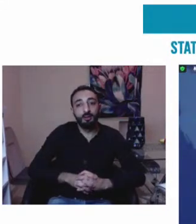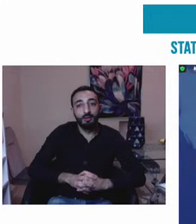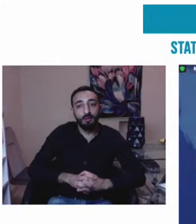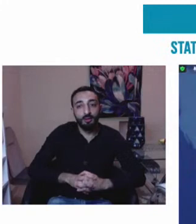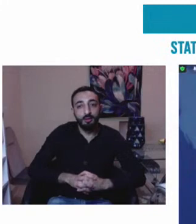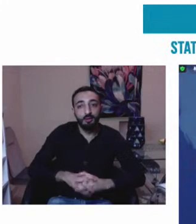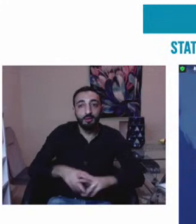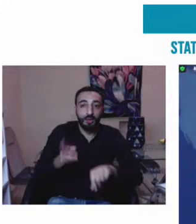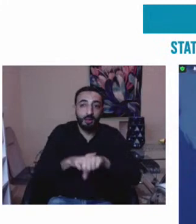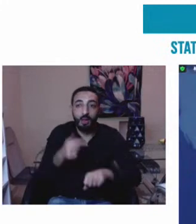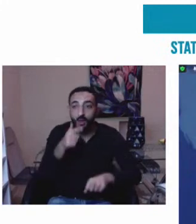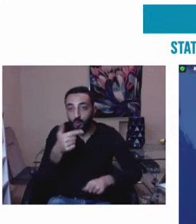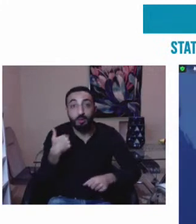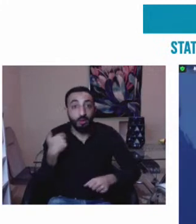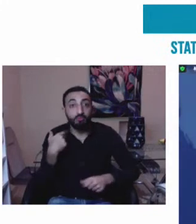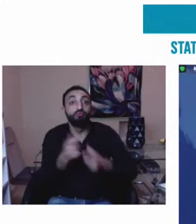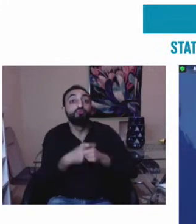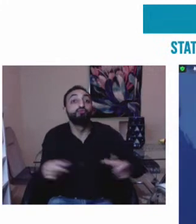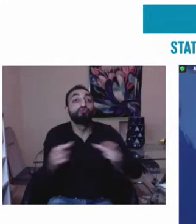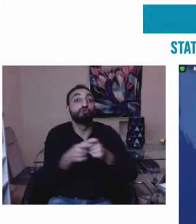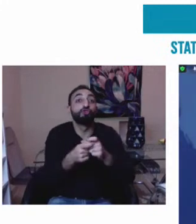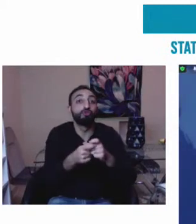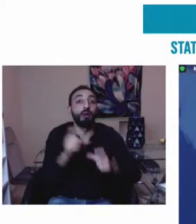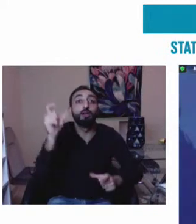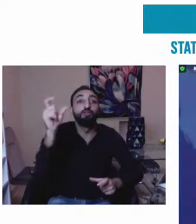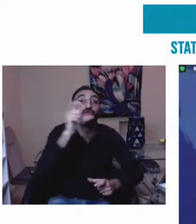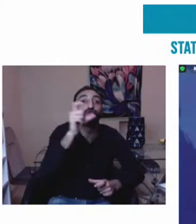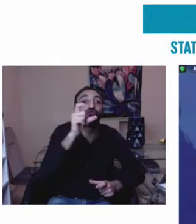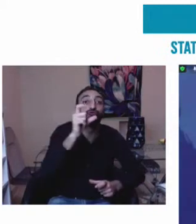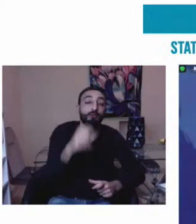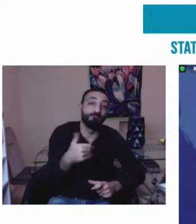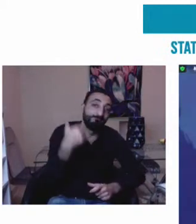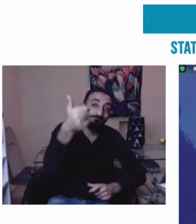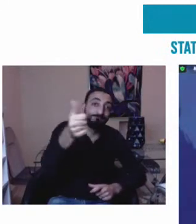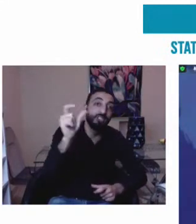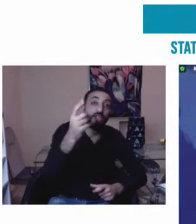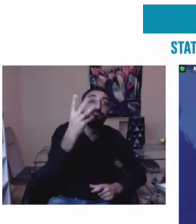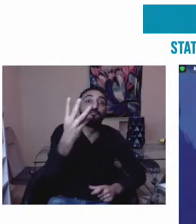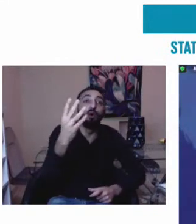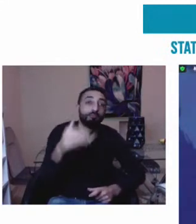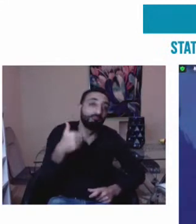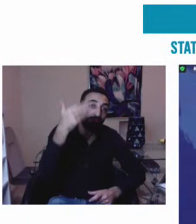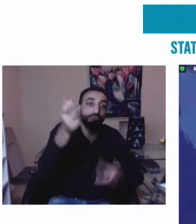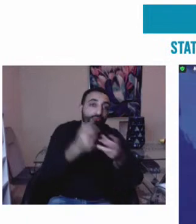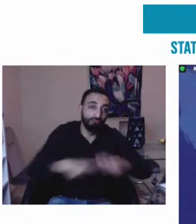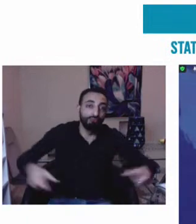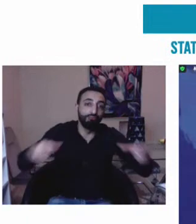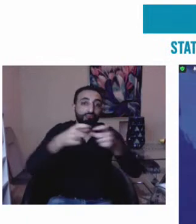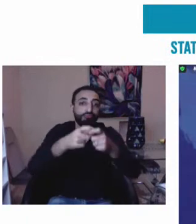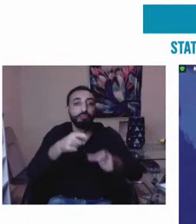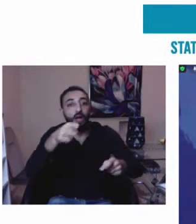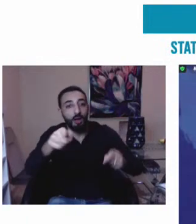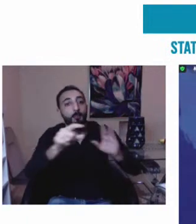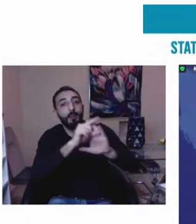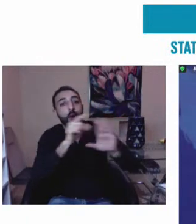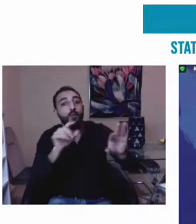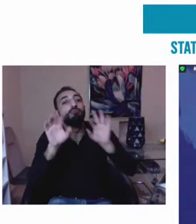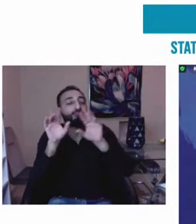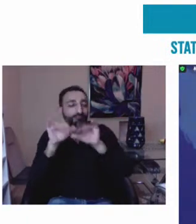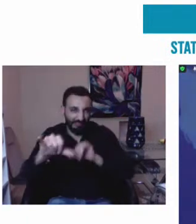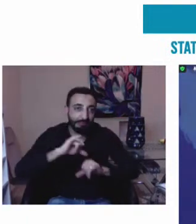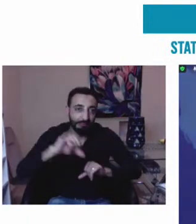case for us to approach the task in a smart way, together across regions, organizations,